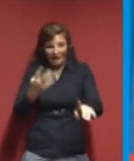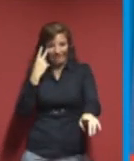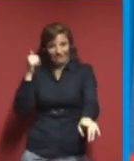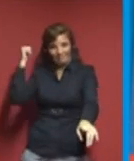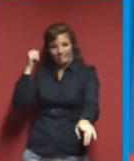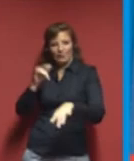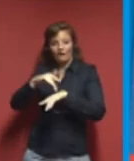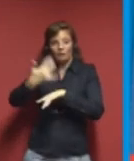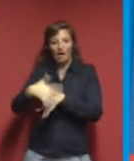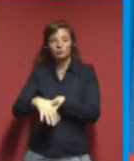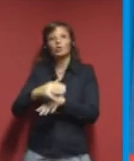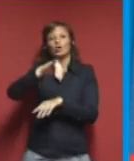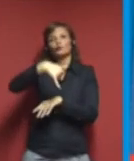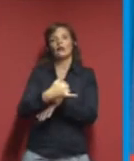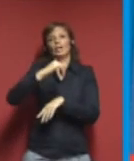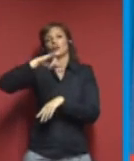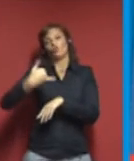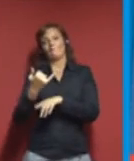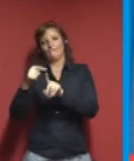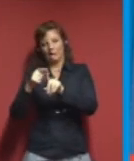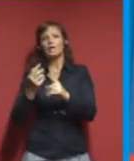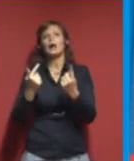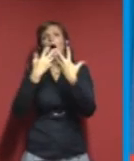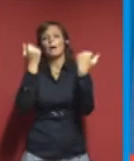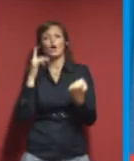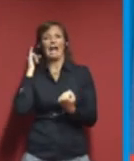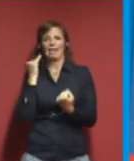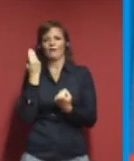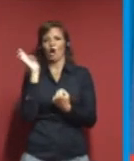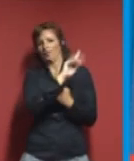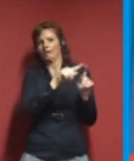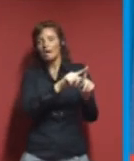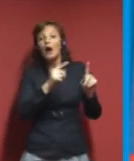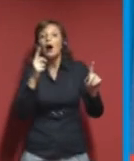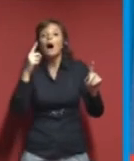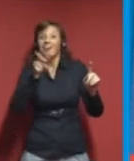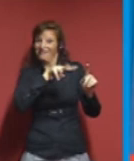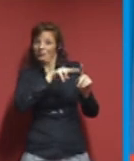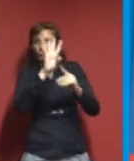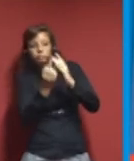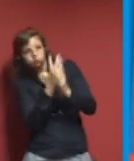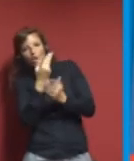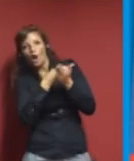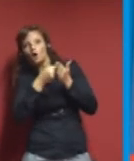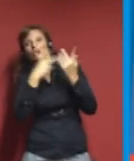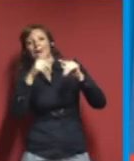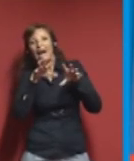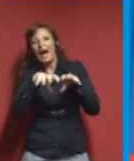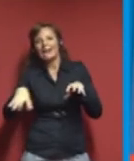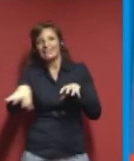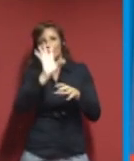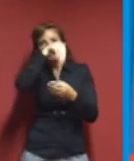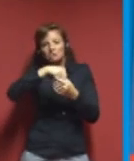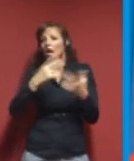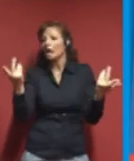California, and they design office interiors for companies. These are chairs that have been cut by a CNC router that